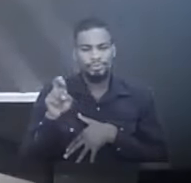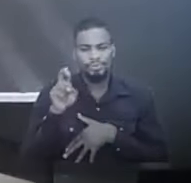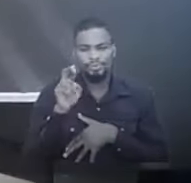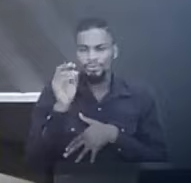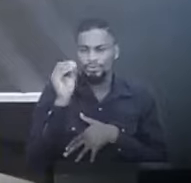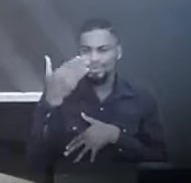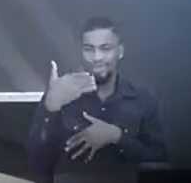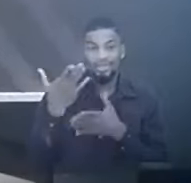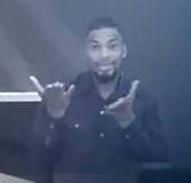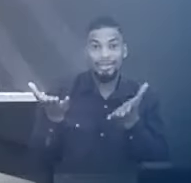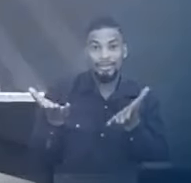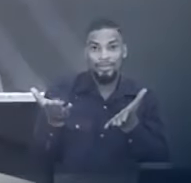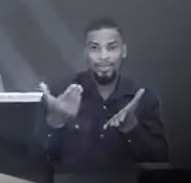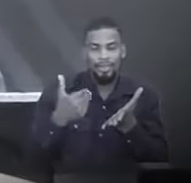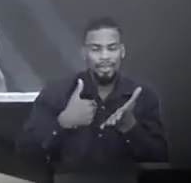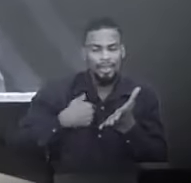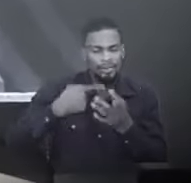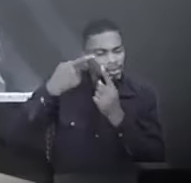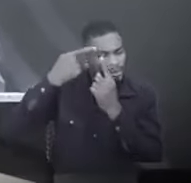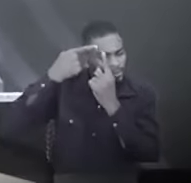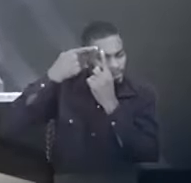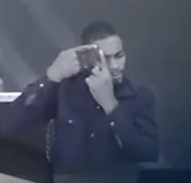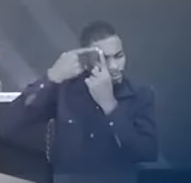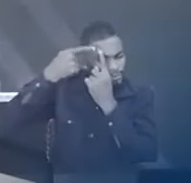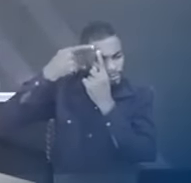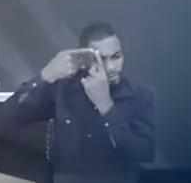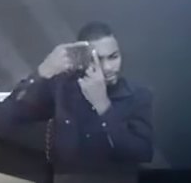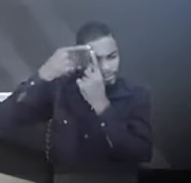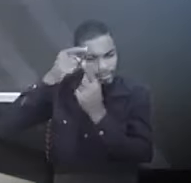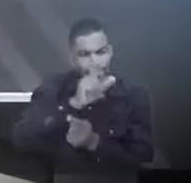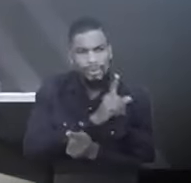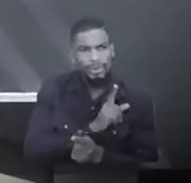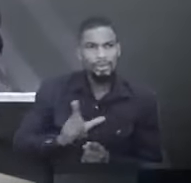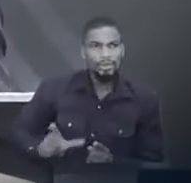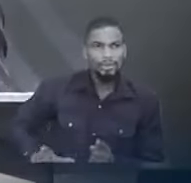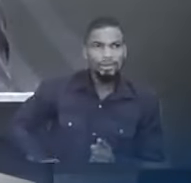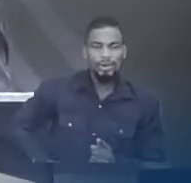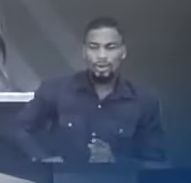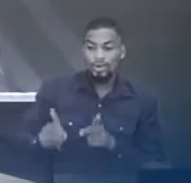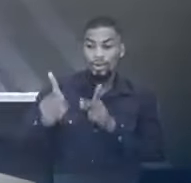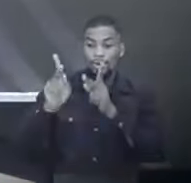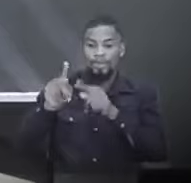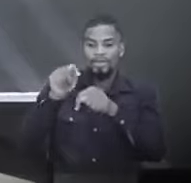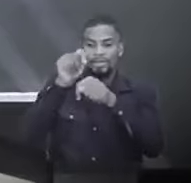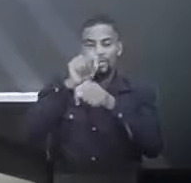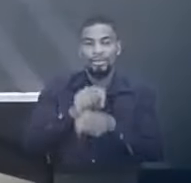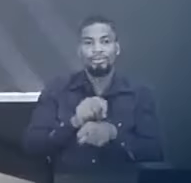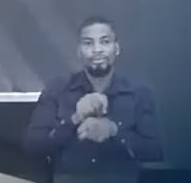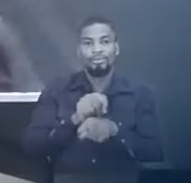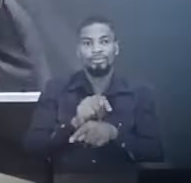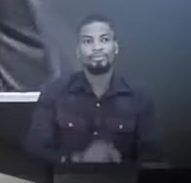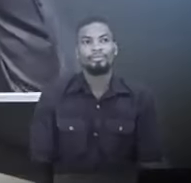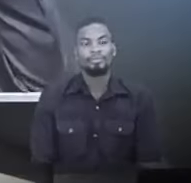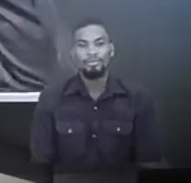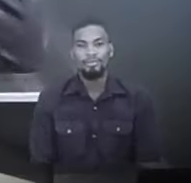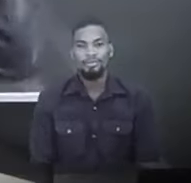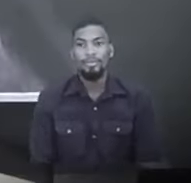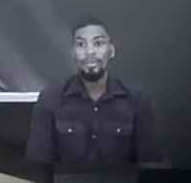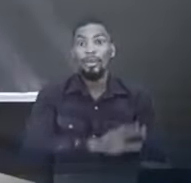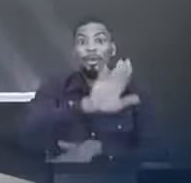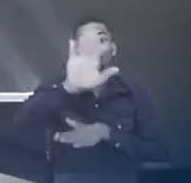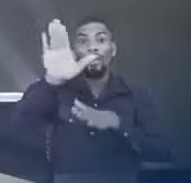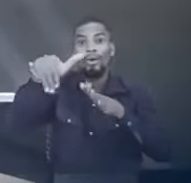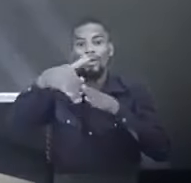we should have the consciousness that the Lord is in his temple. And this is scripture. It said, let all the